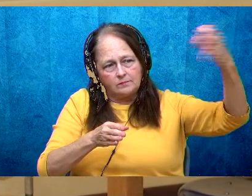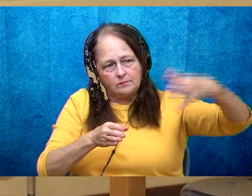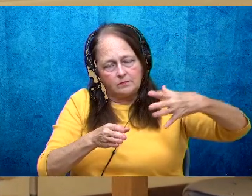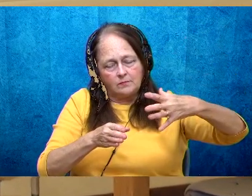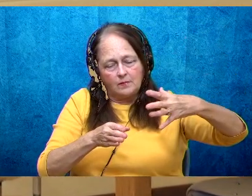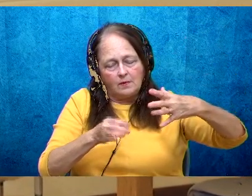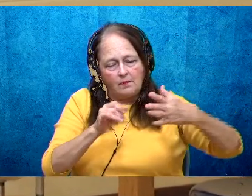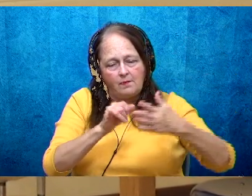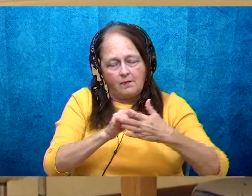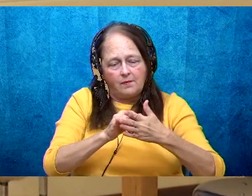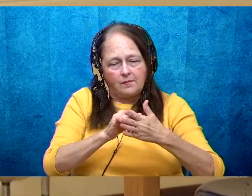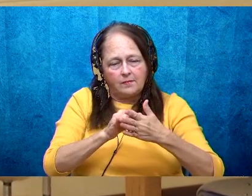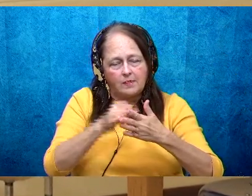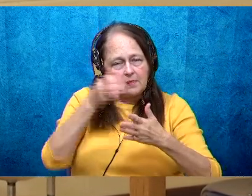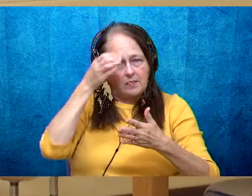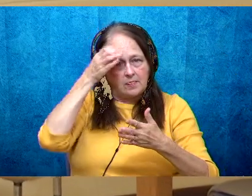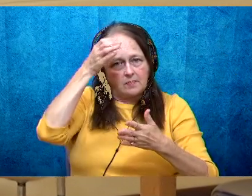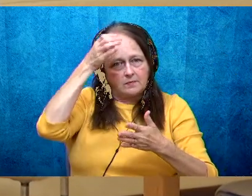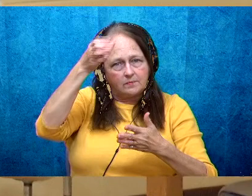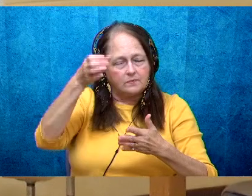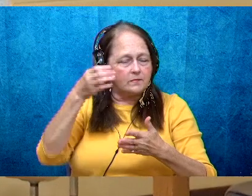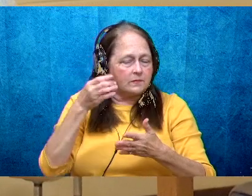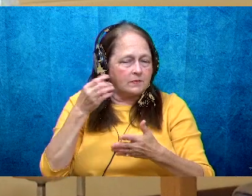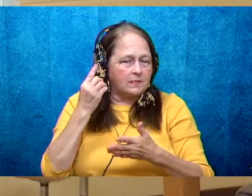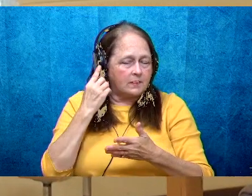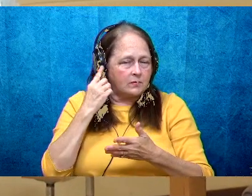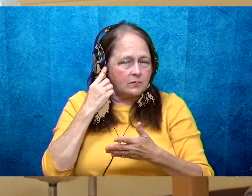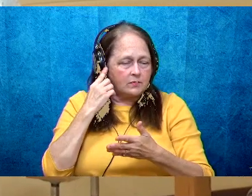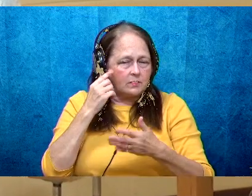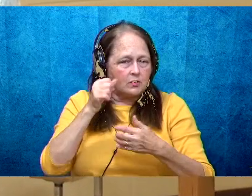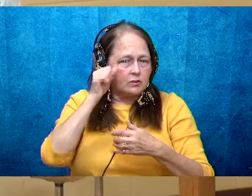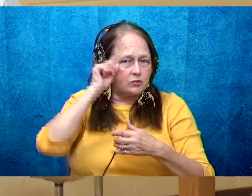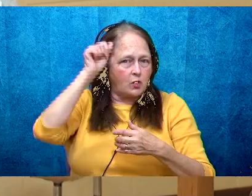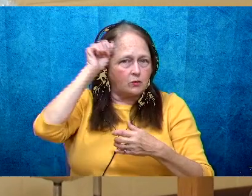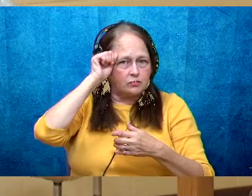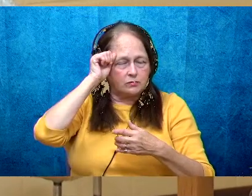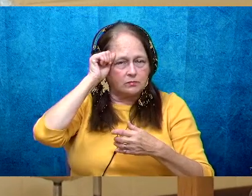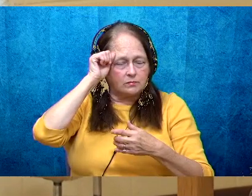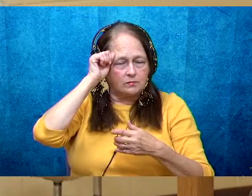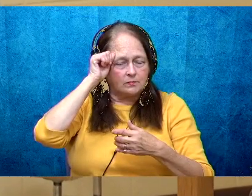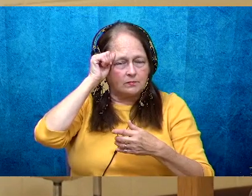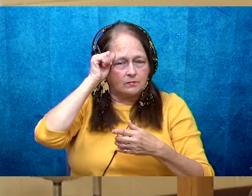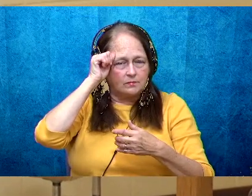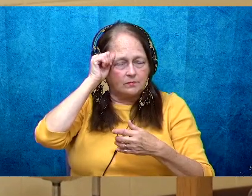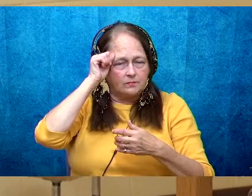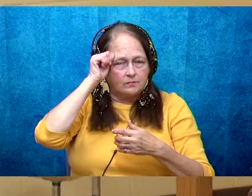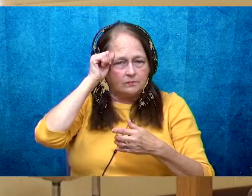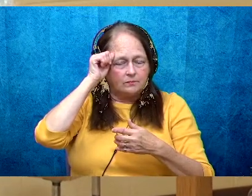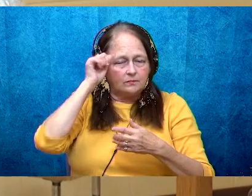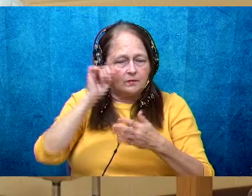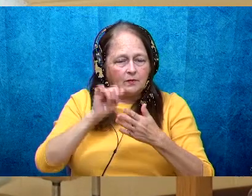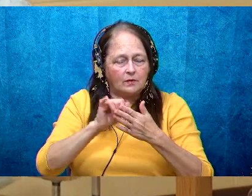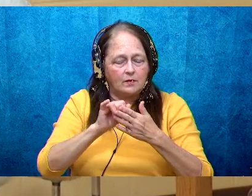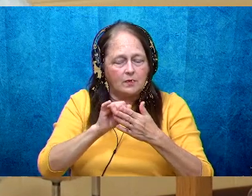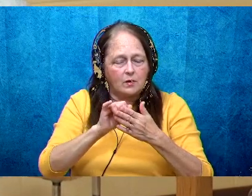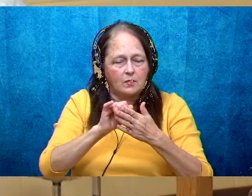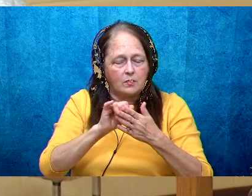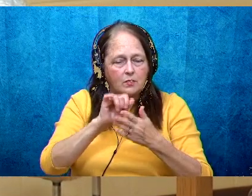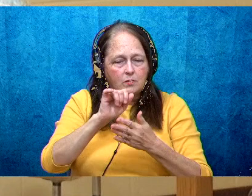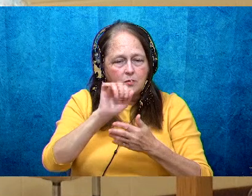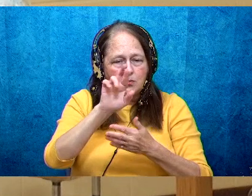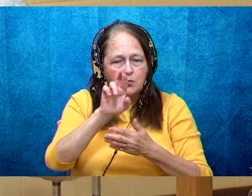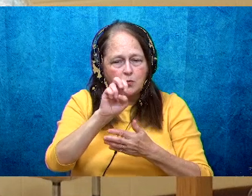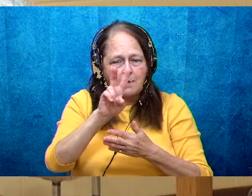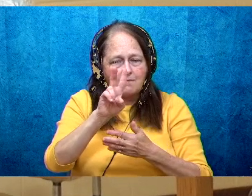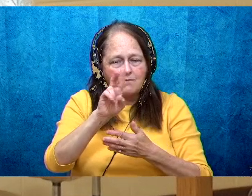about a misconception, because this is something I hear a lot, even in adults. So that revolution that we did around